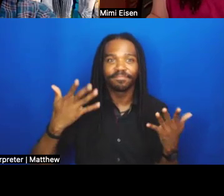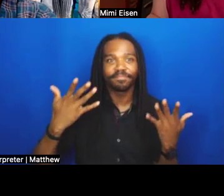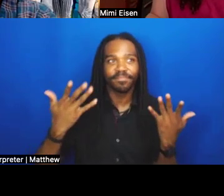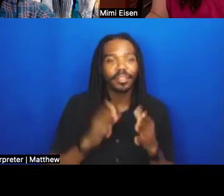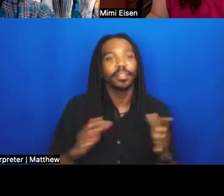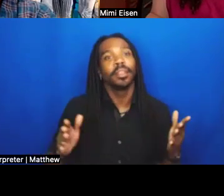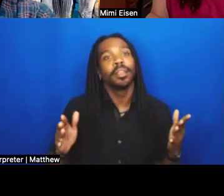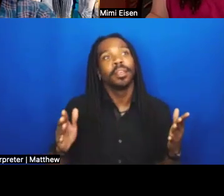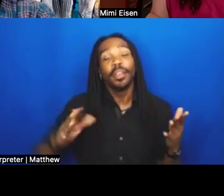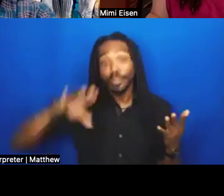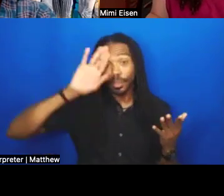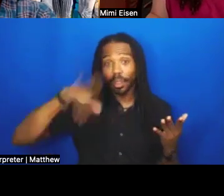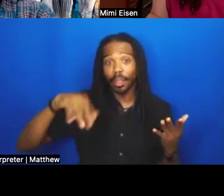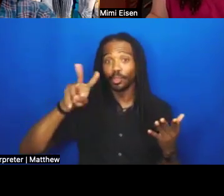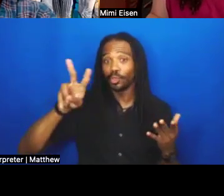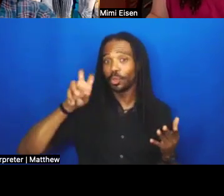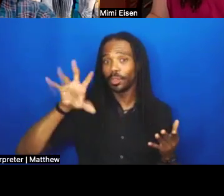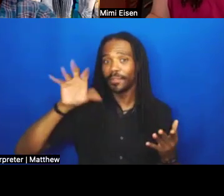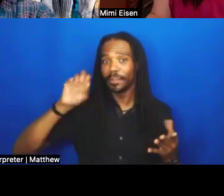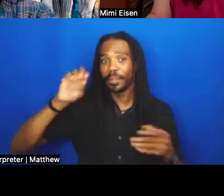250th anniversary is